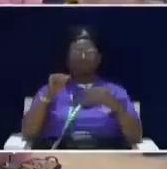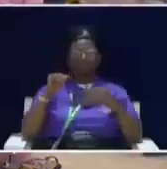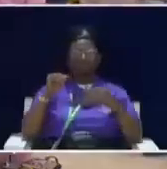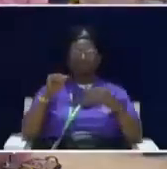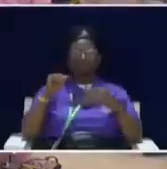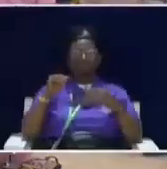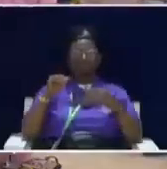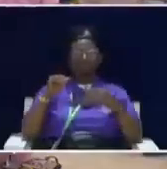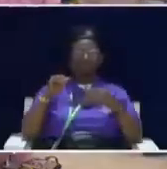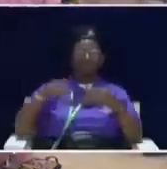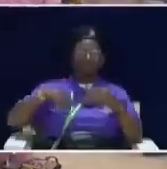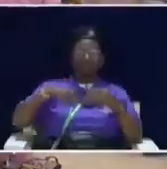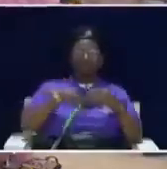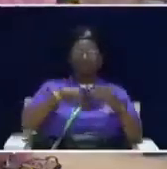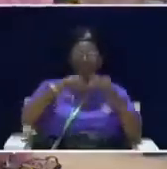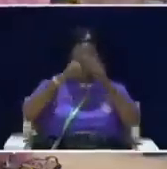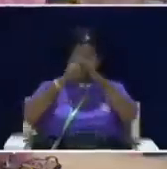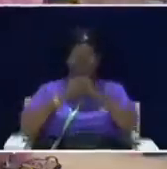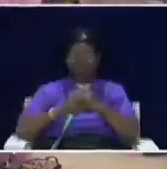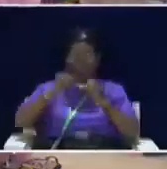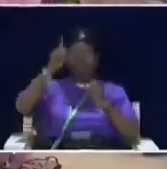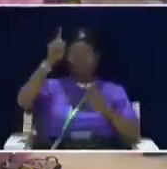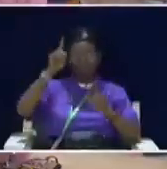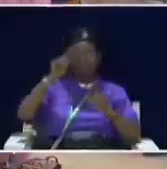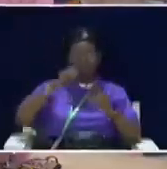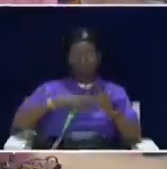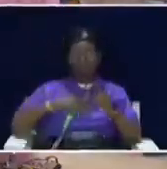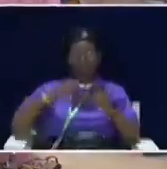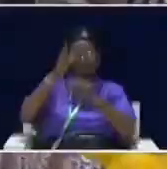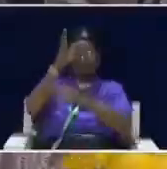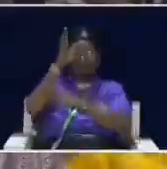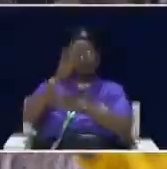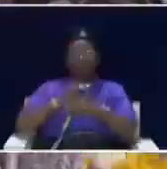I worship you, my God. I magnify your holy name.